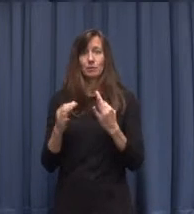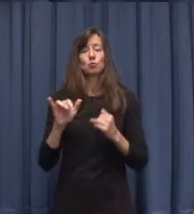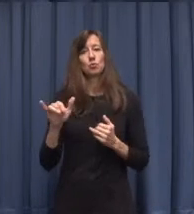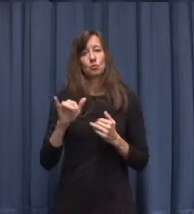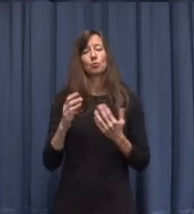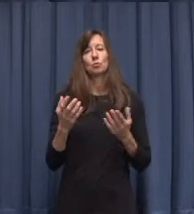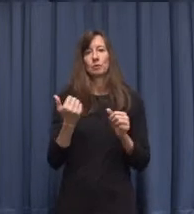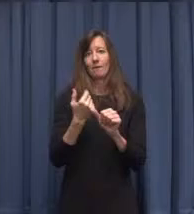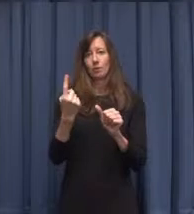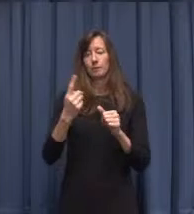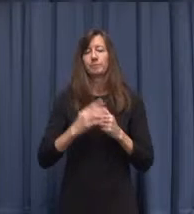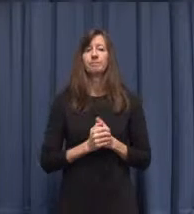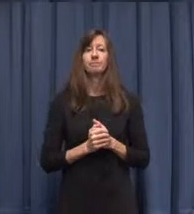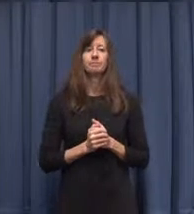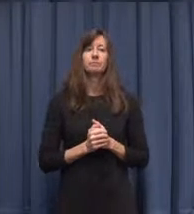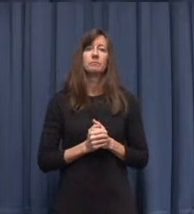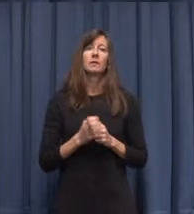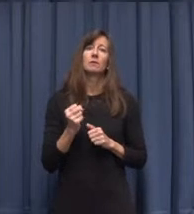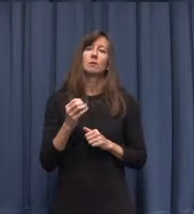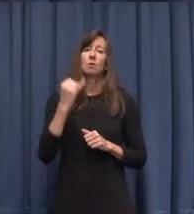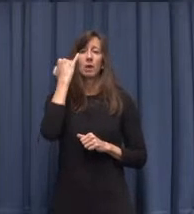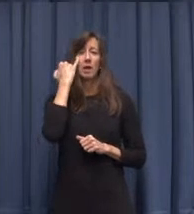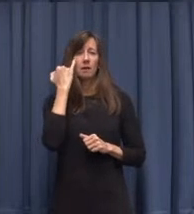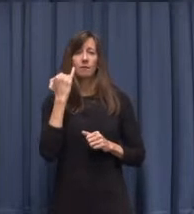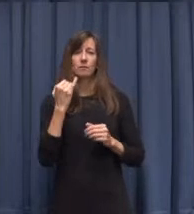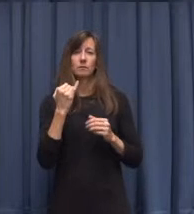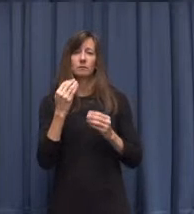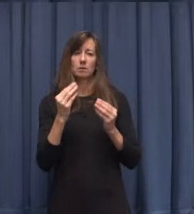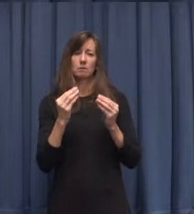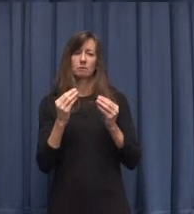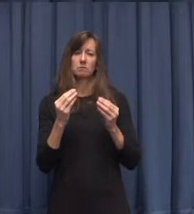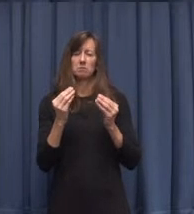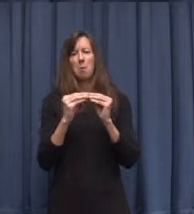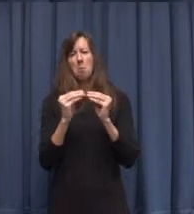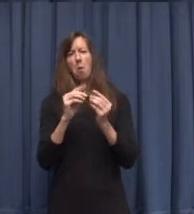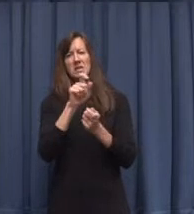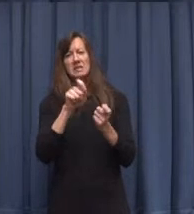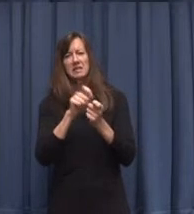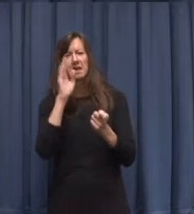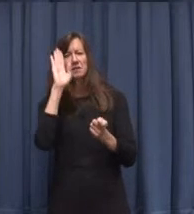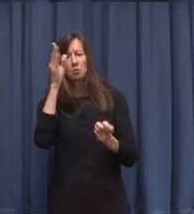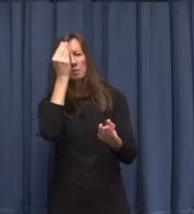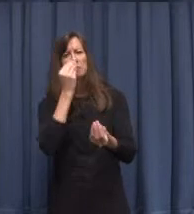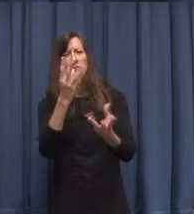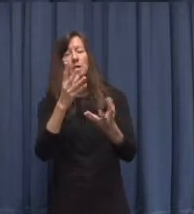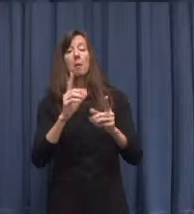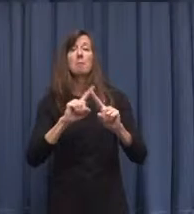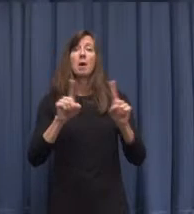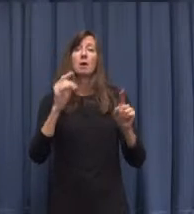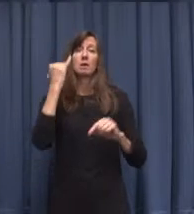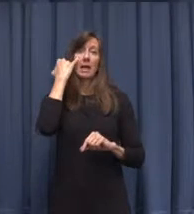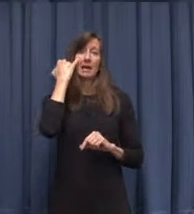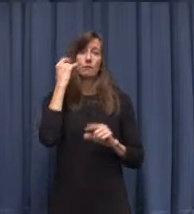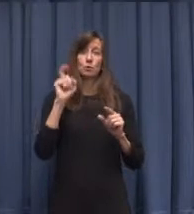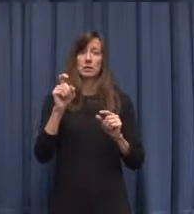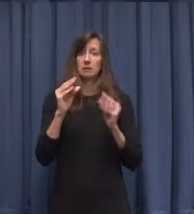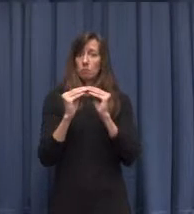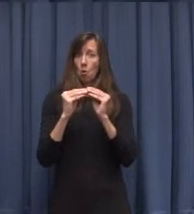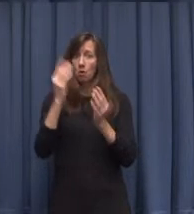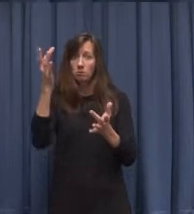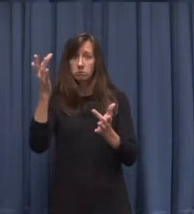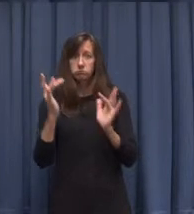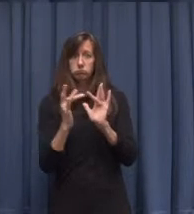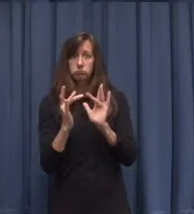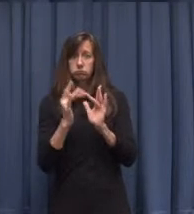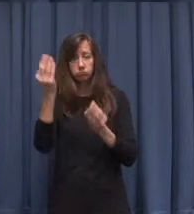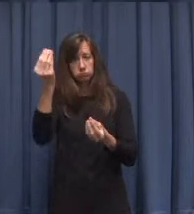if you have any questions about that, you can get them answered with our Recovery Service Center, which we'll share that contact.